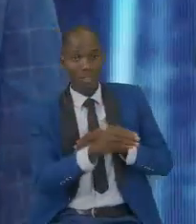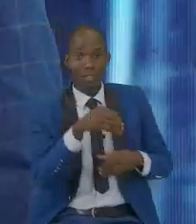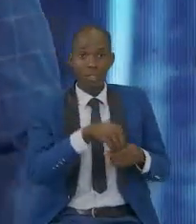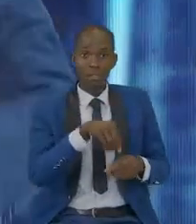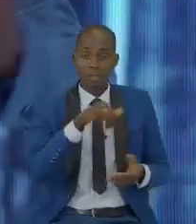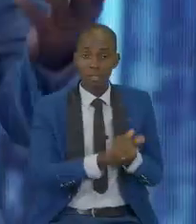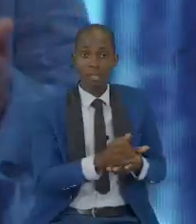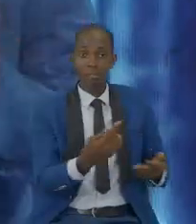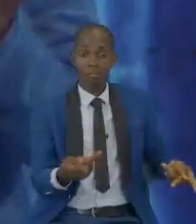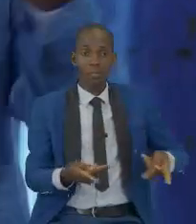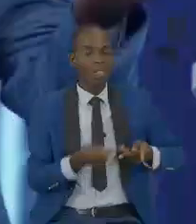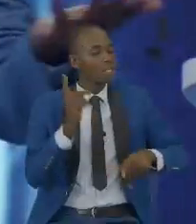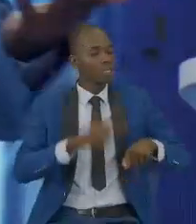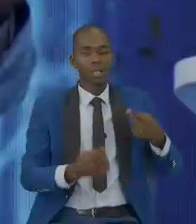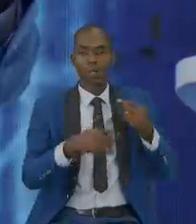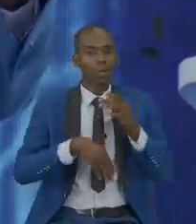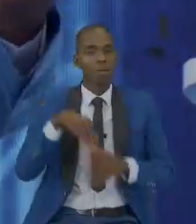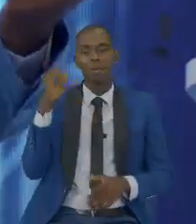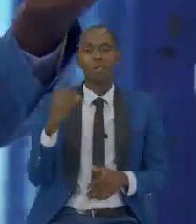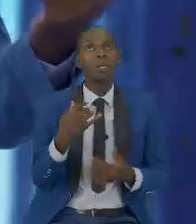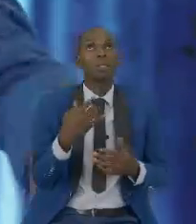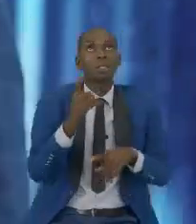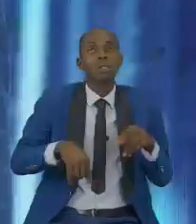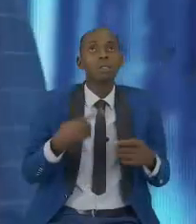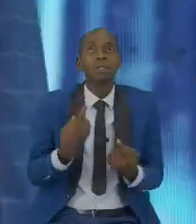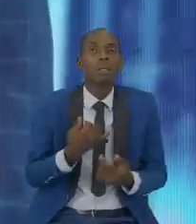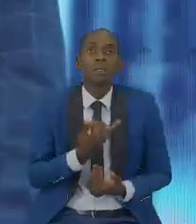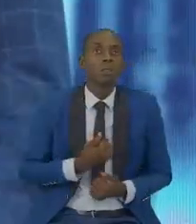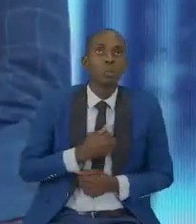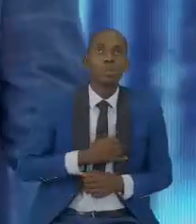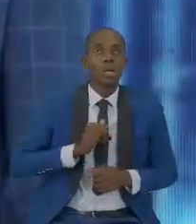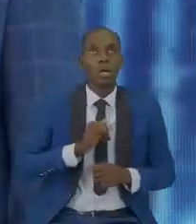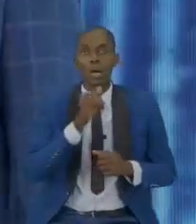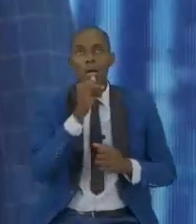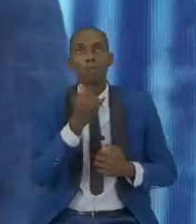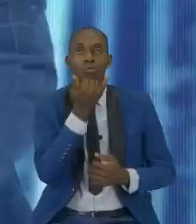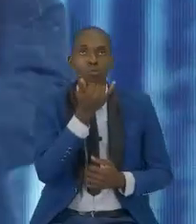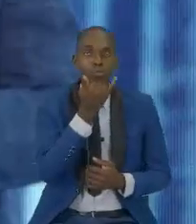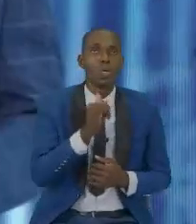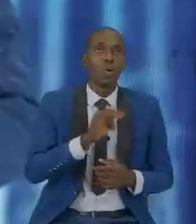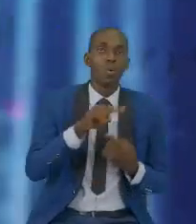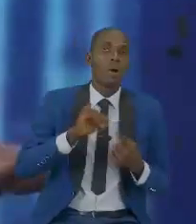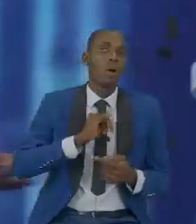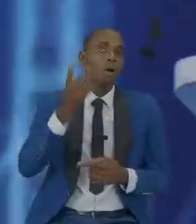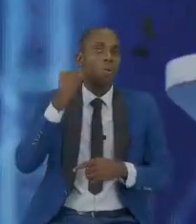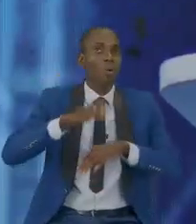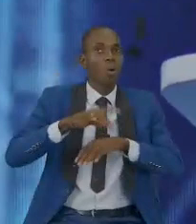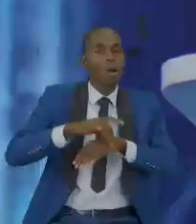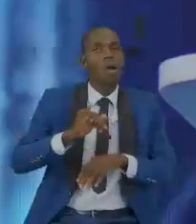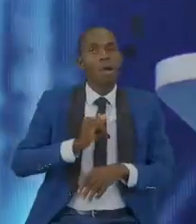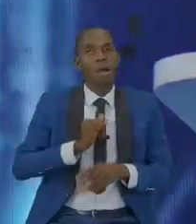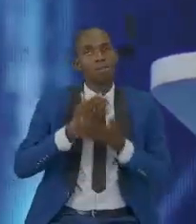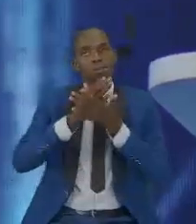cannot come out. He cannot say, now I realized my mistake when I was on earth. I didn't respond to